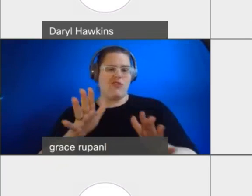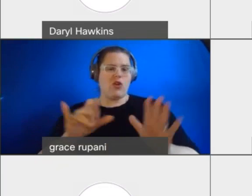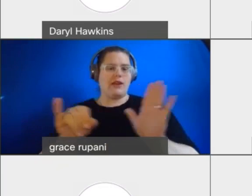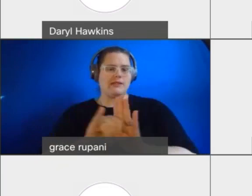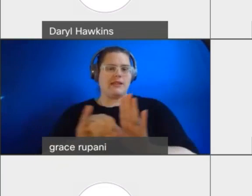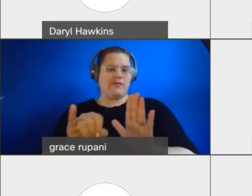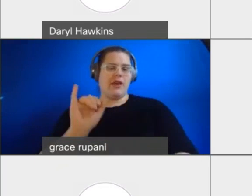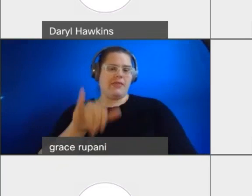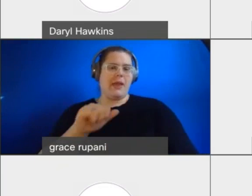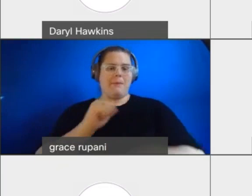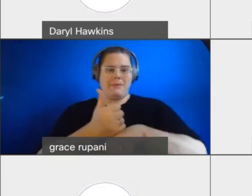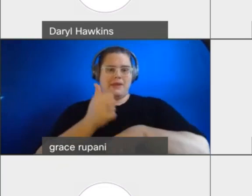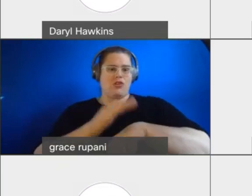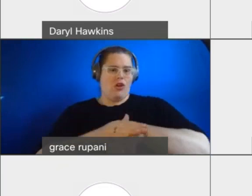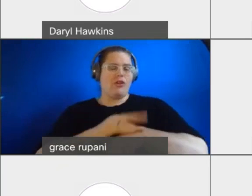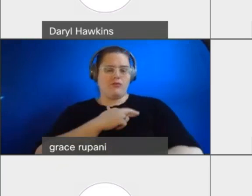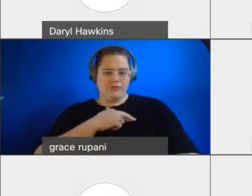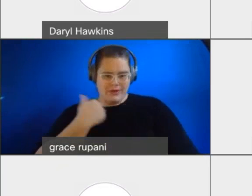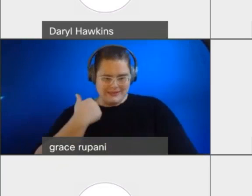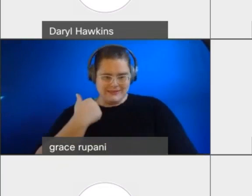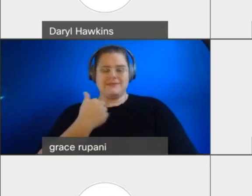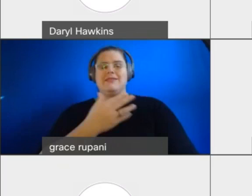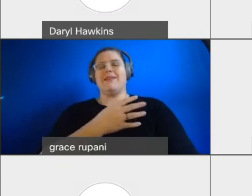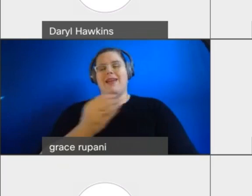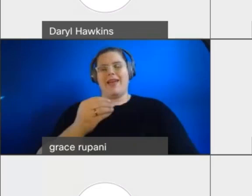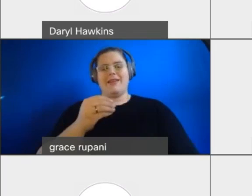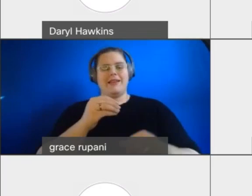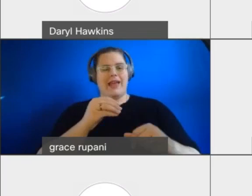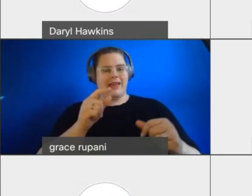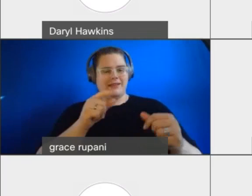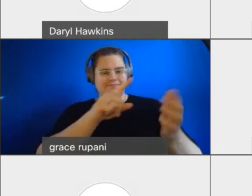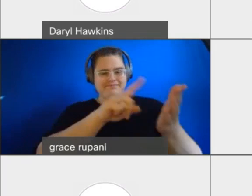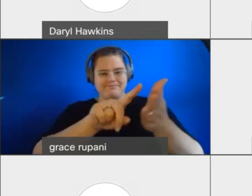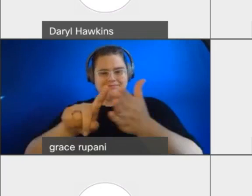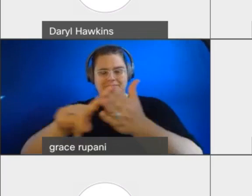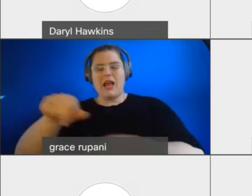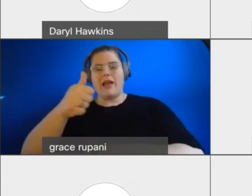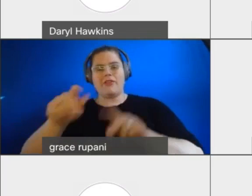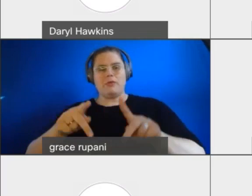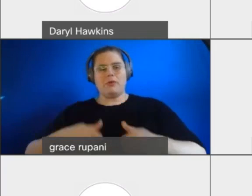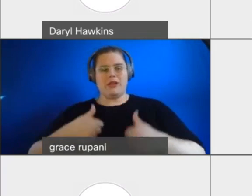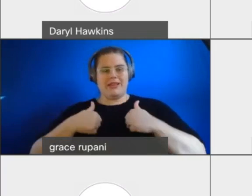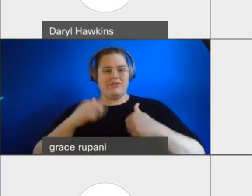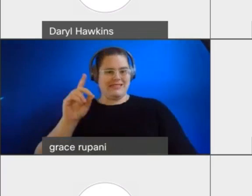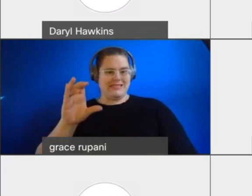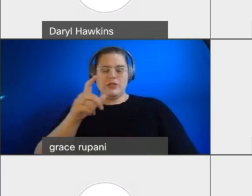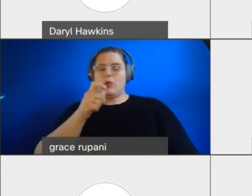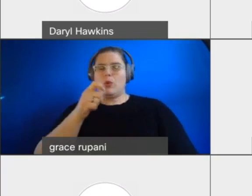based on the risk and looking at other people in the city who also have a need for